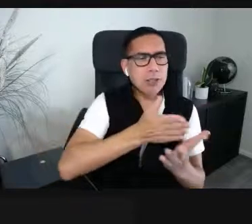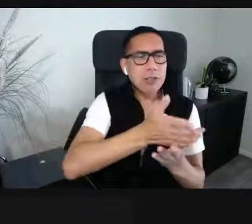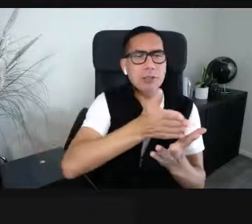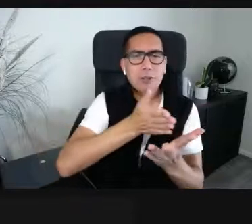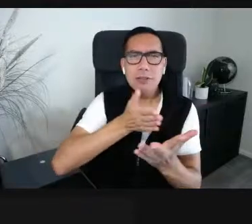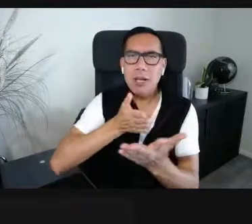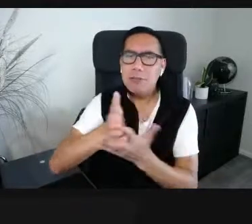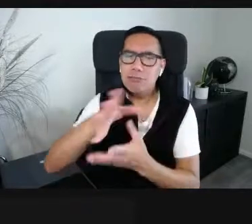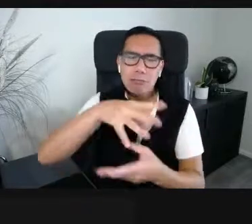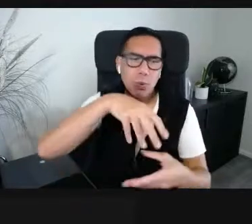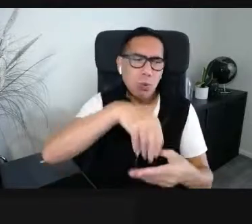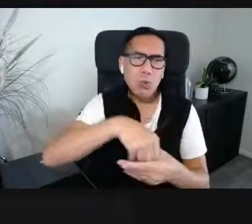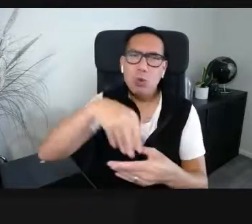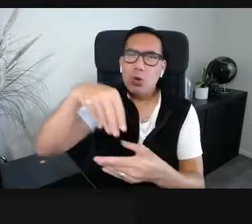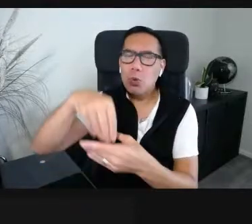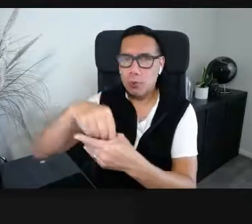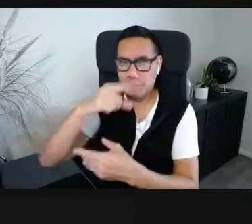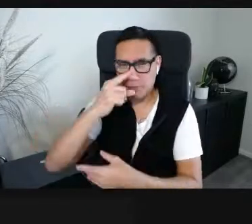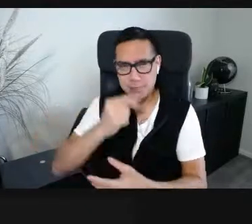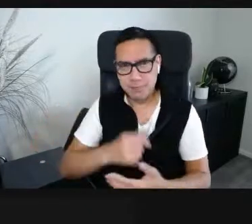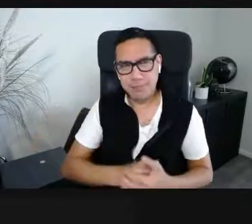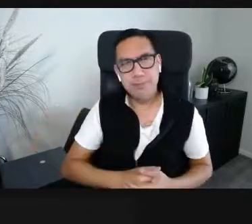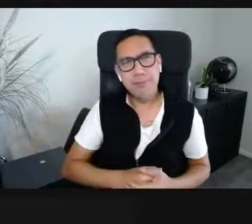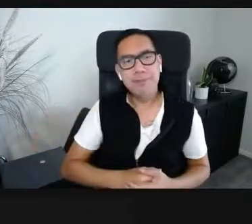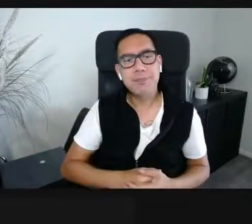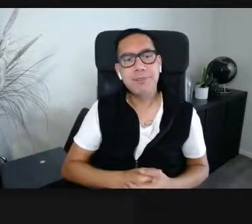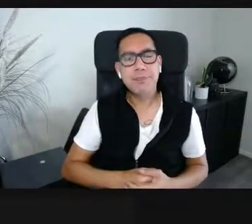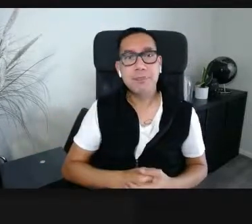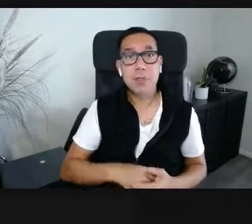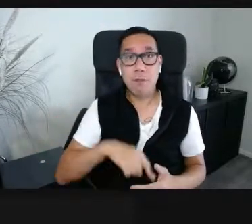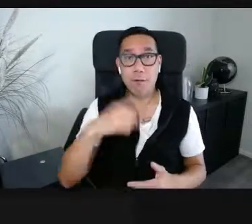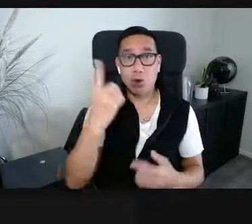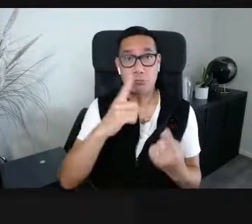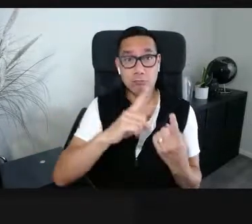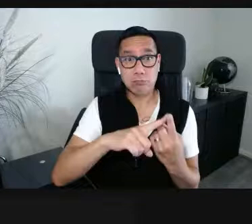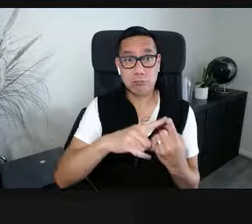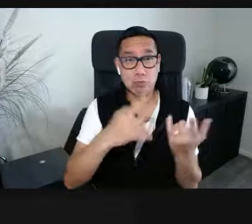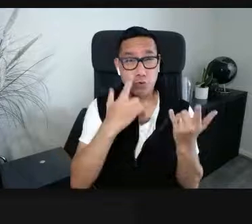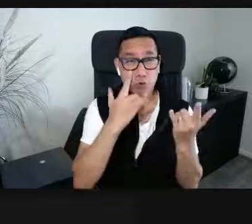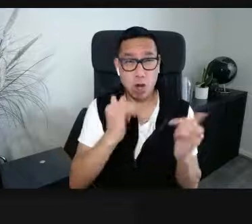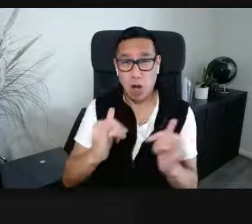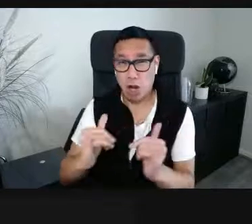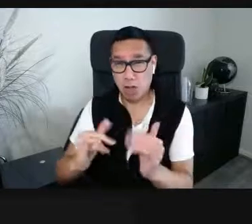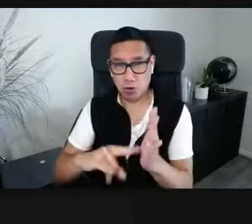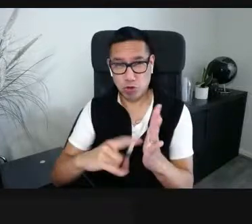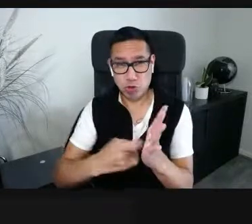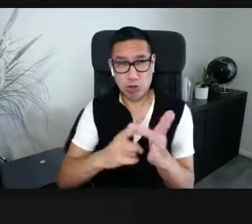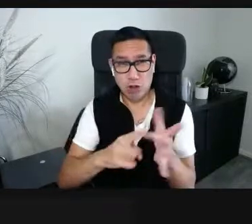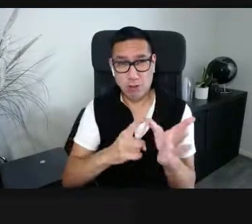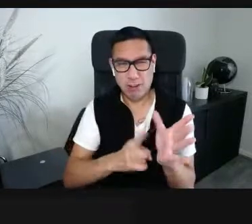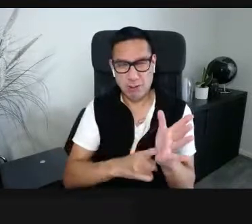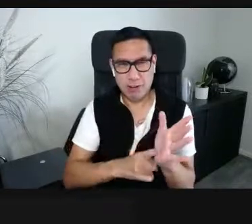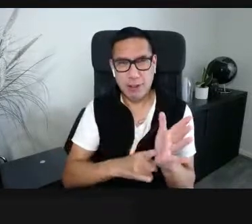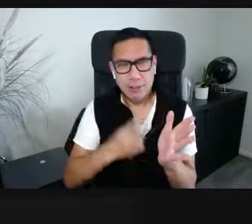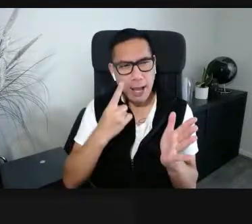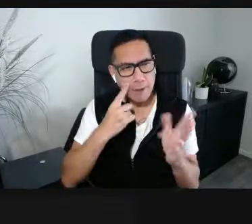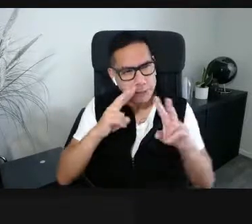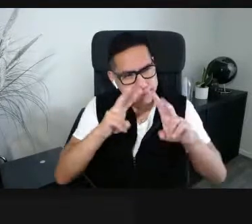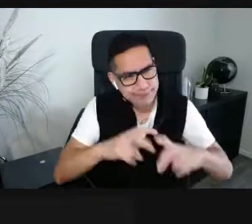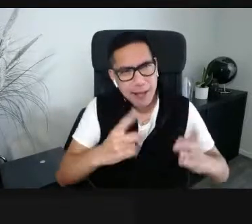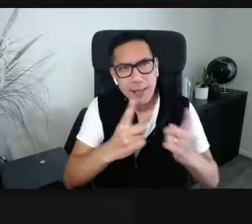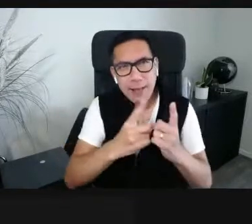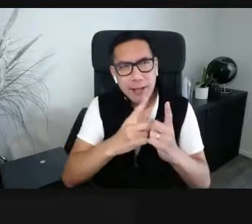So the first trial that we're going to talk about is a trial that's looked at making things more accessible. It's a trial